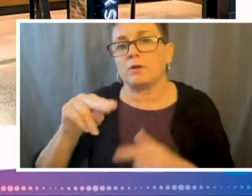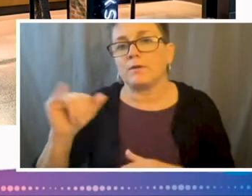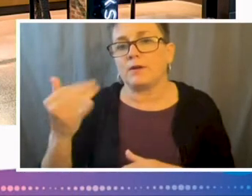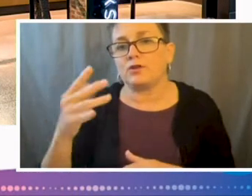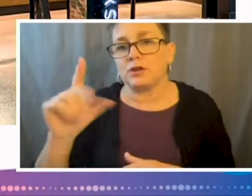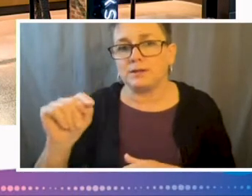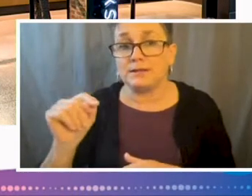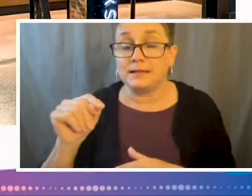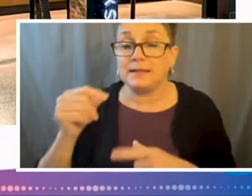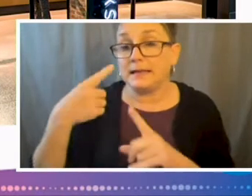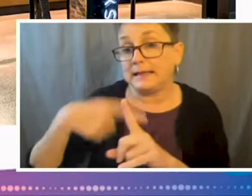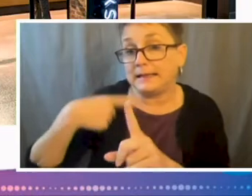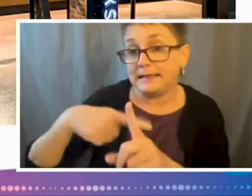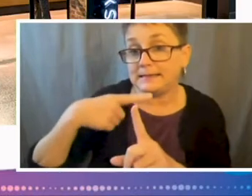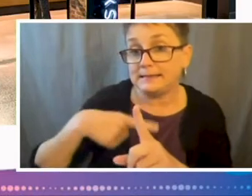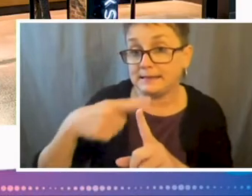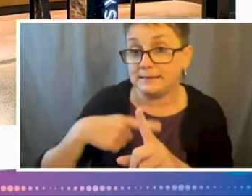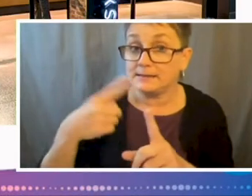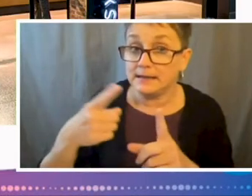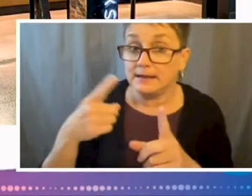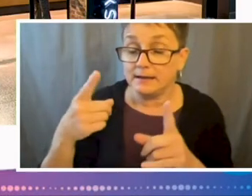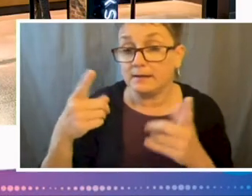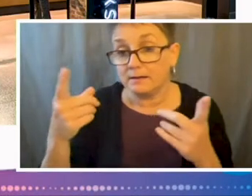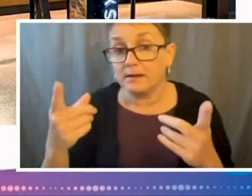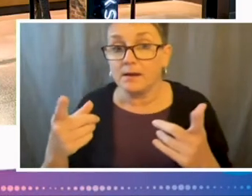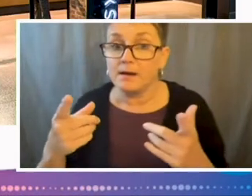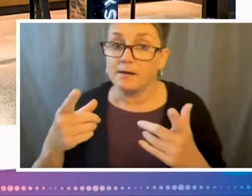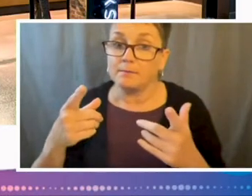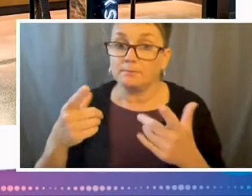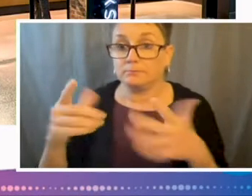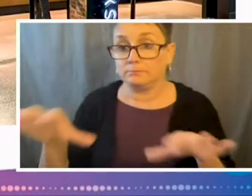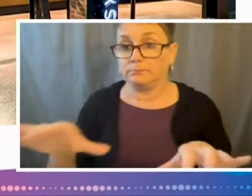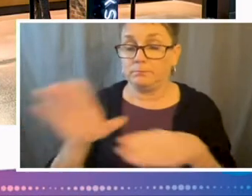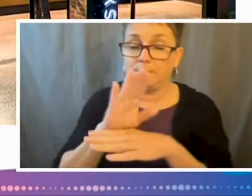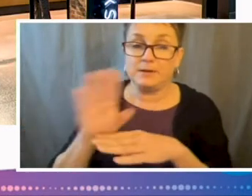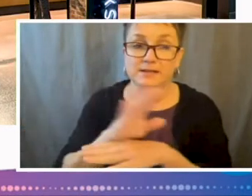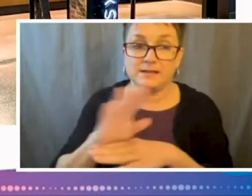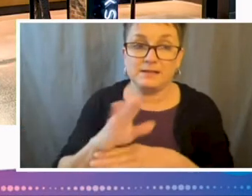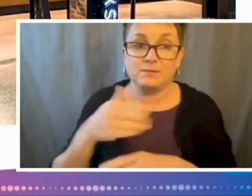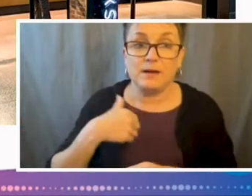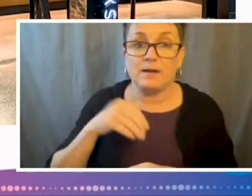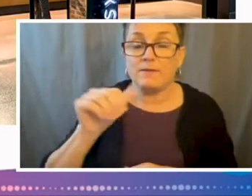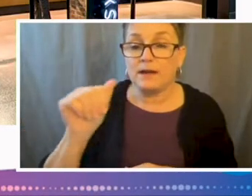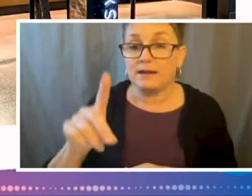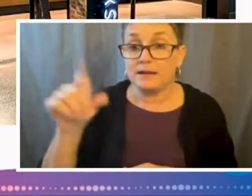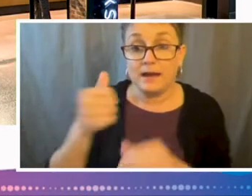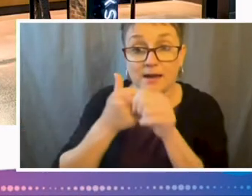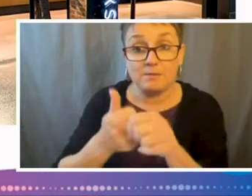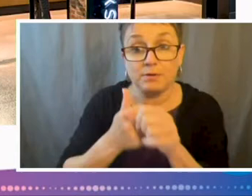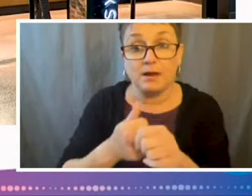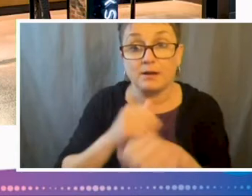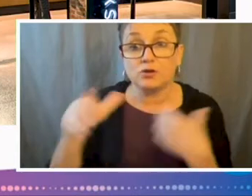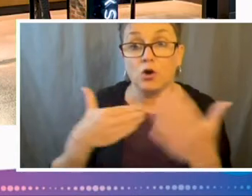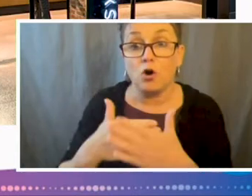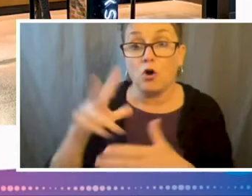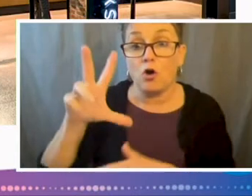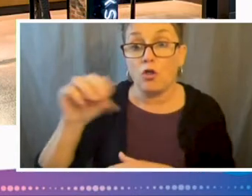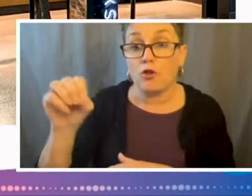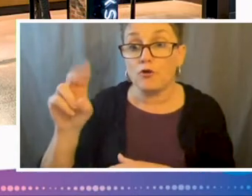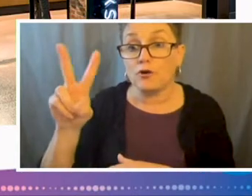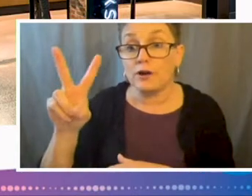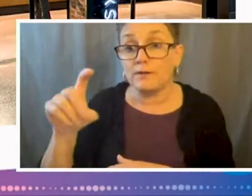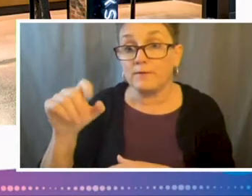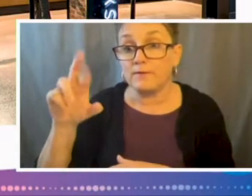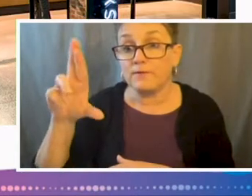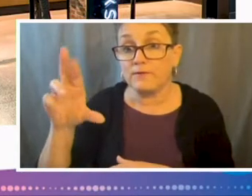licensing process, we also ensure best practices for ADA compliance, that all third-party vendors provide a statement of ADA compliance